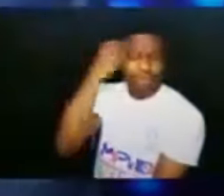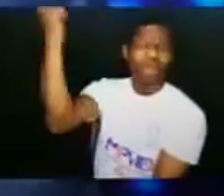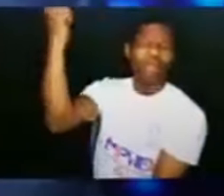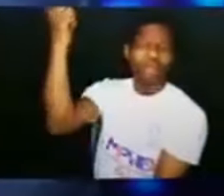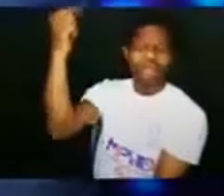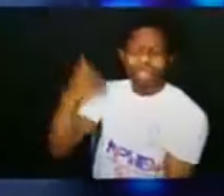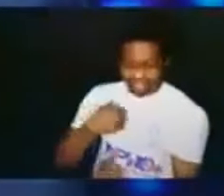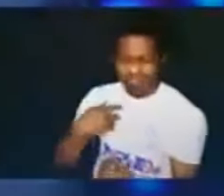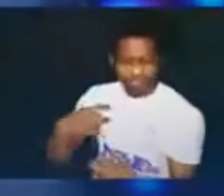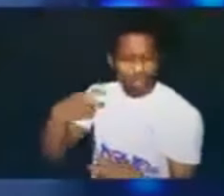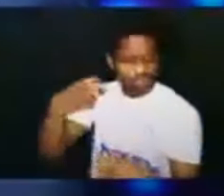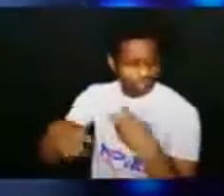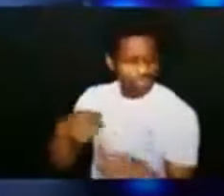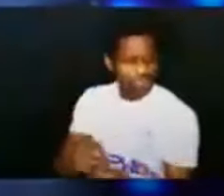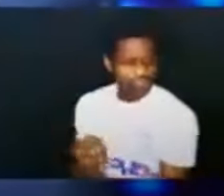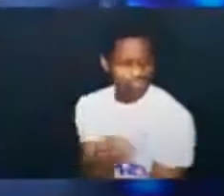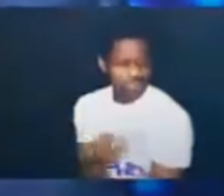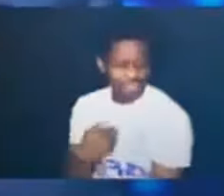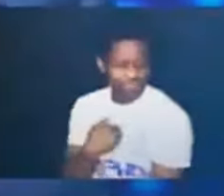Betumi abo wa dwunu mu se obi obri bi tia wo.